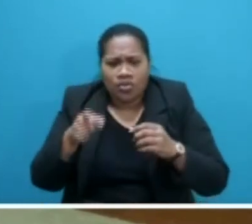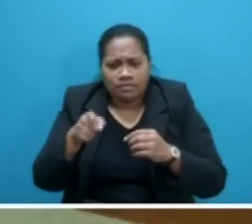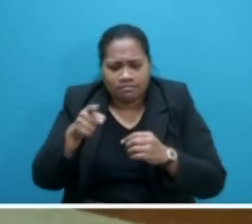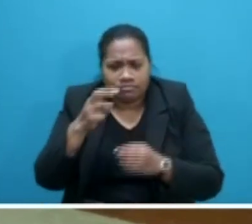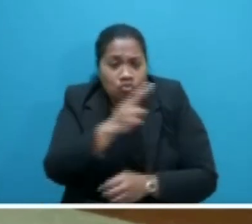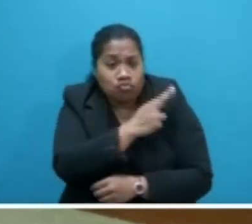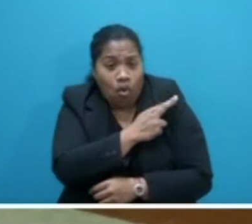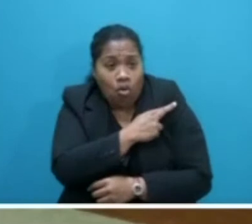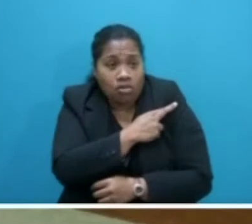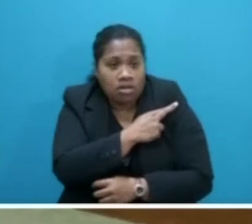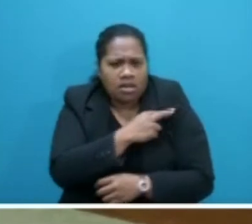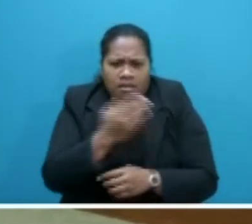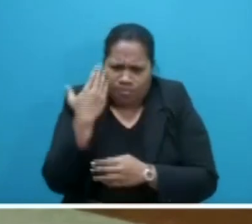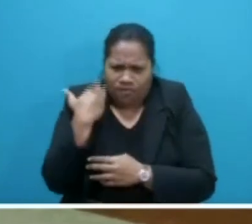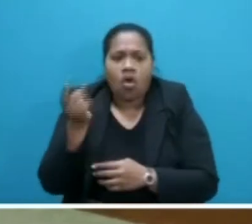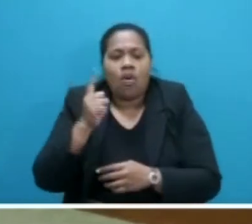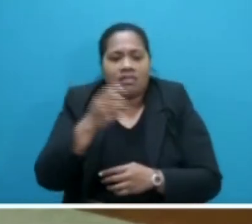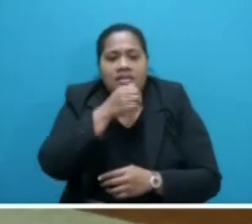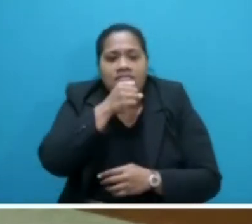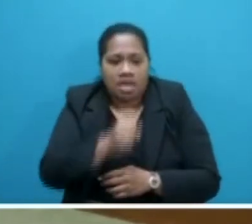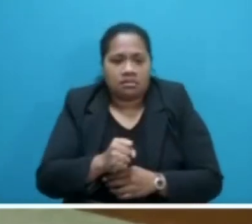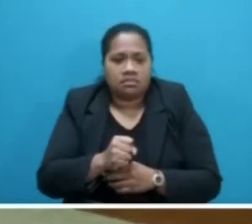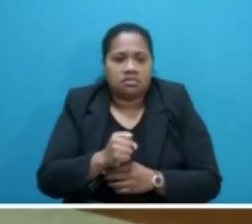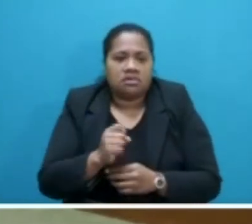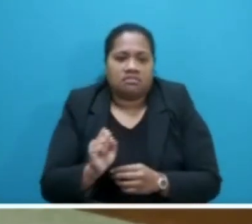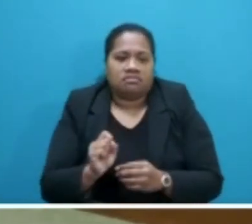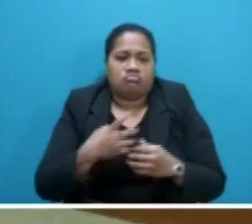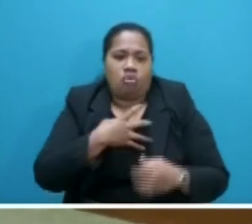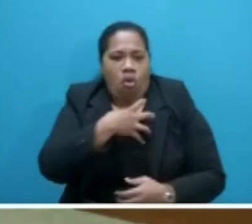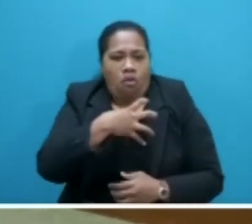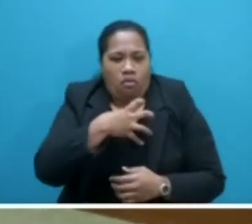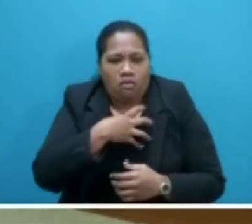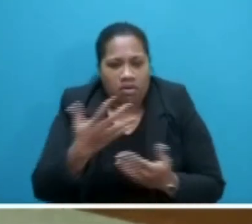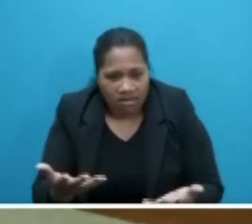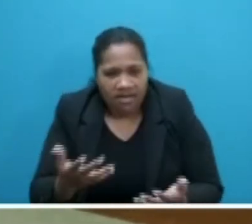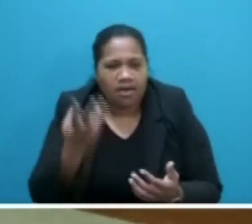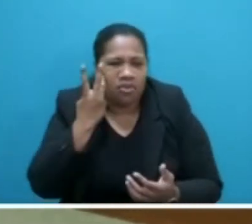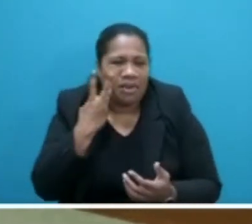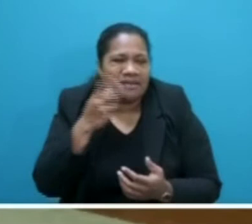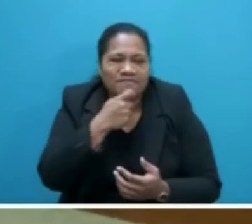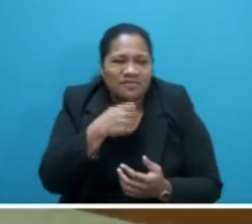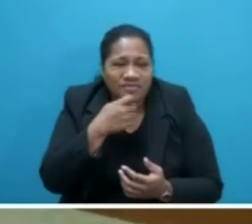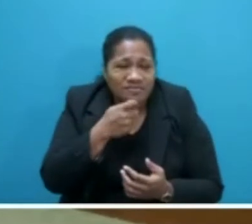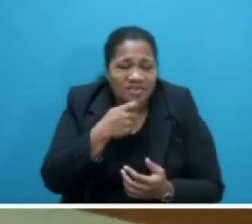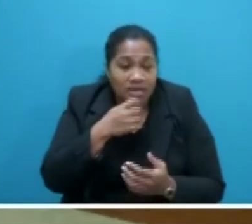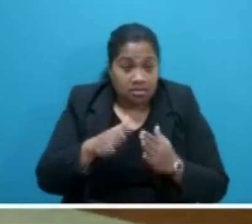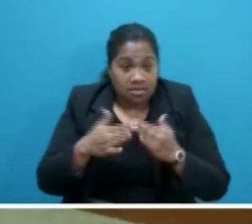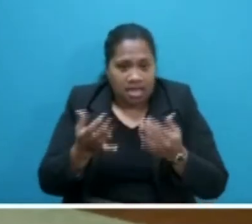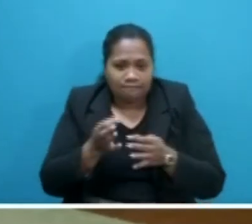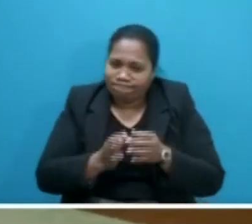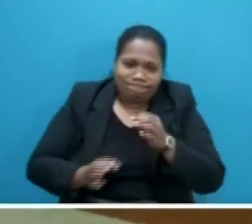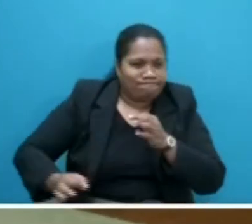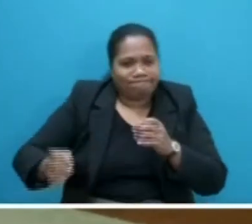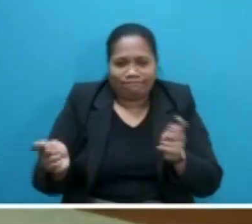been male-dominated. Oftentimes, women weren't given more than a peek into these offices, but that narrative